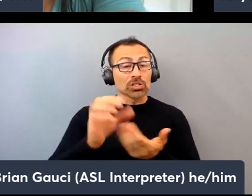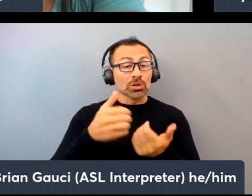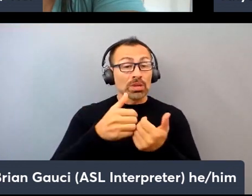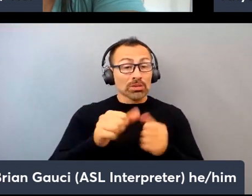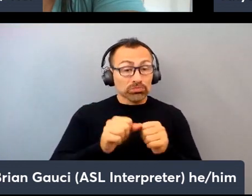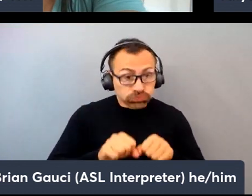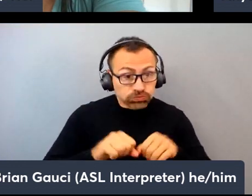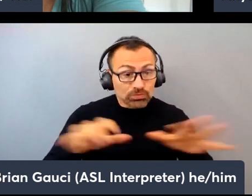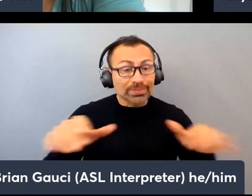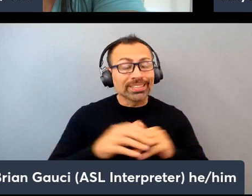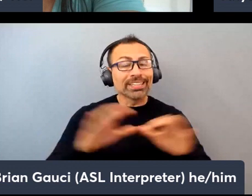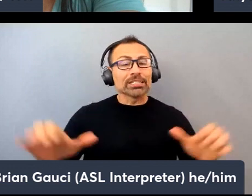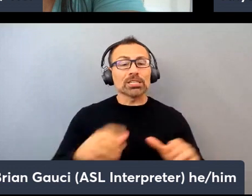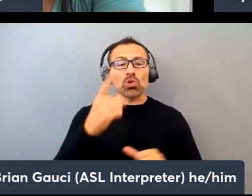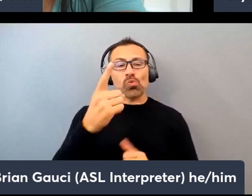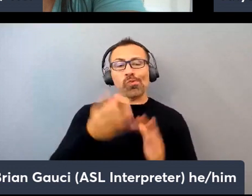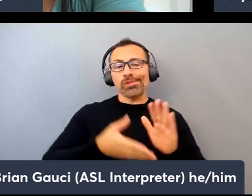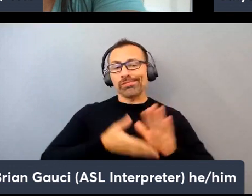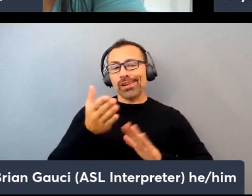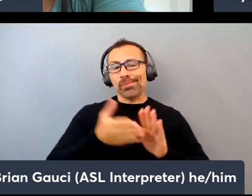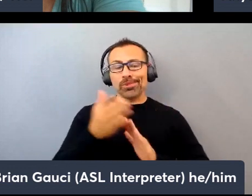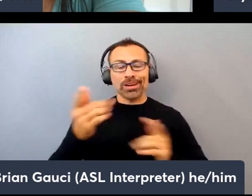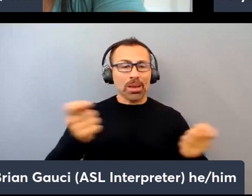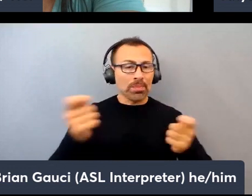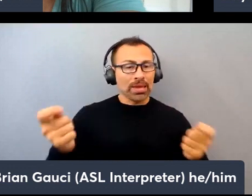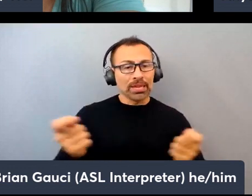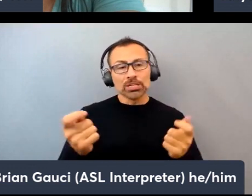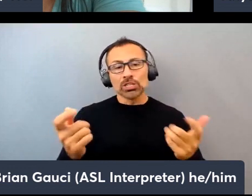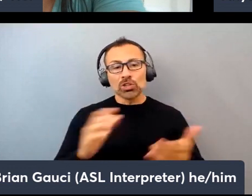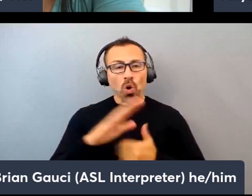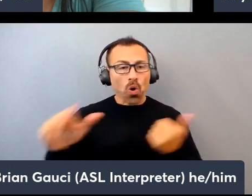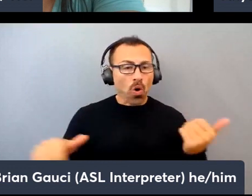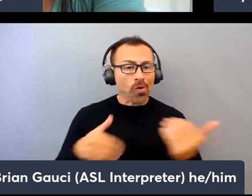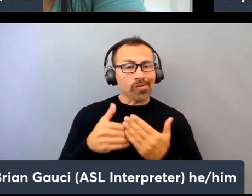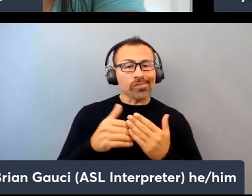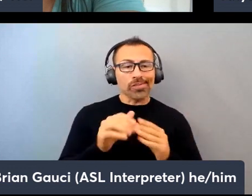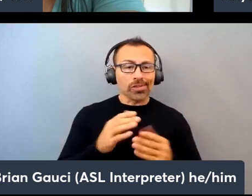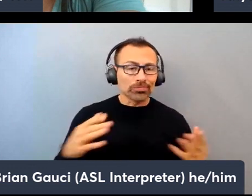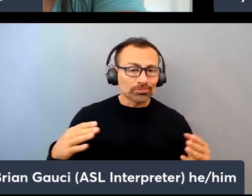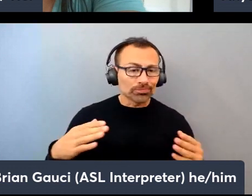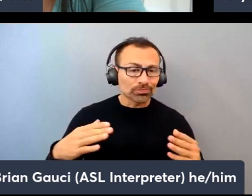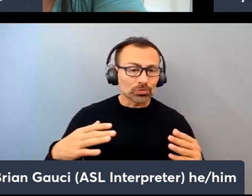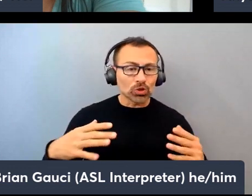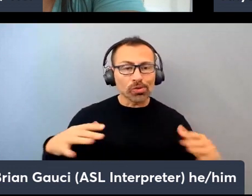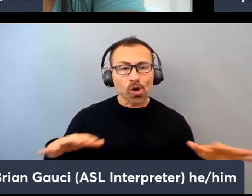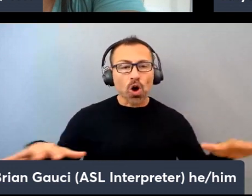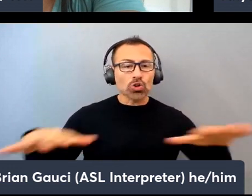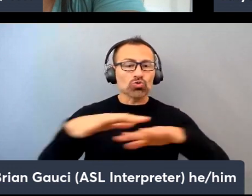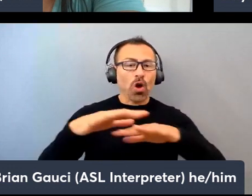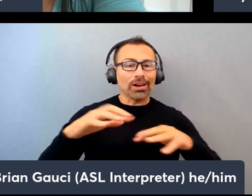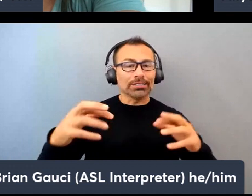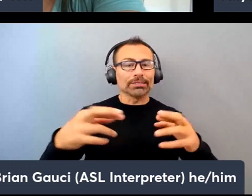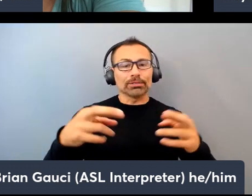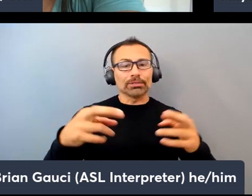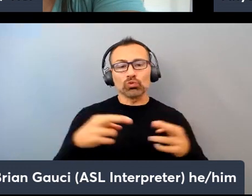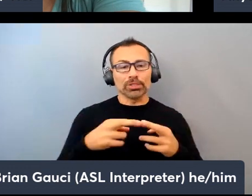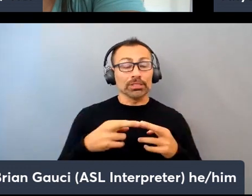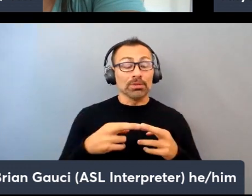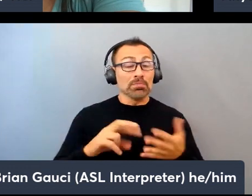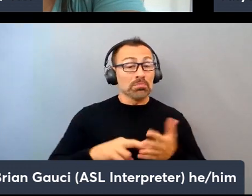single operation, and it manages this whole cross-account, cross-region provisioning for you, so that the customers doesn't have to manage